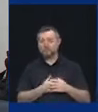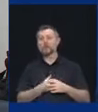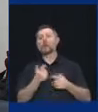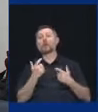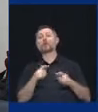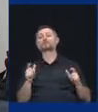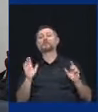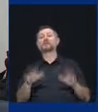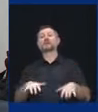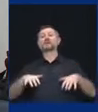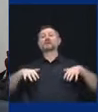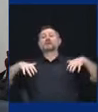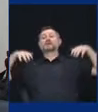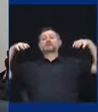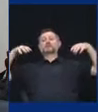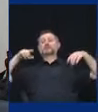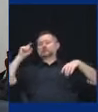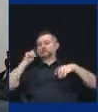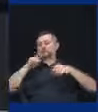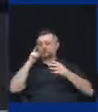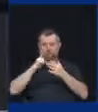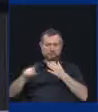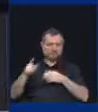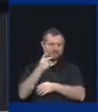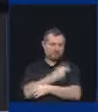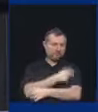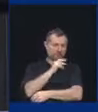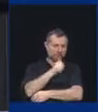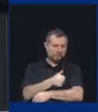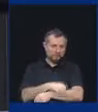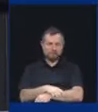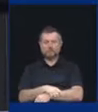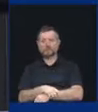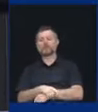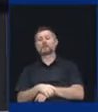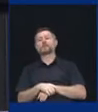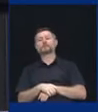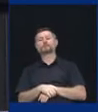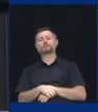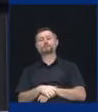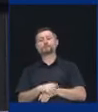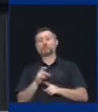verifying vaccine status for the large venues, so